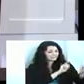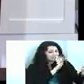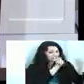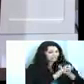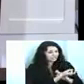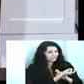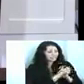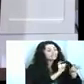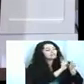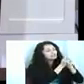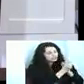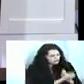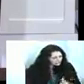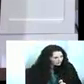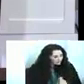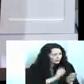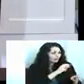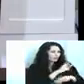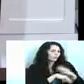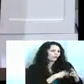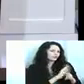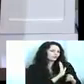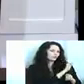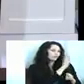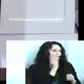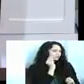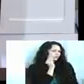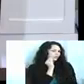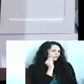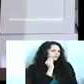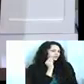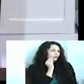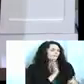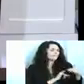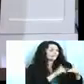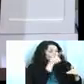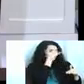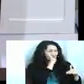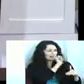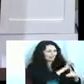to transform this world and her experience based on that meeting